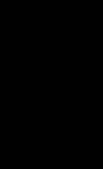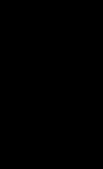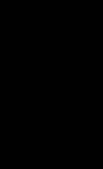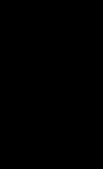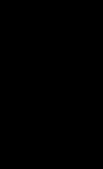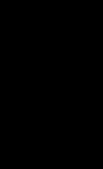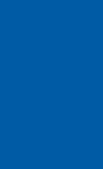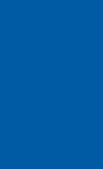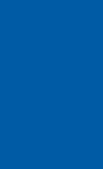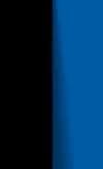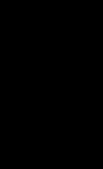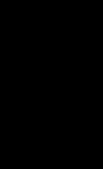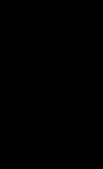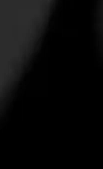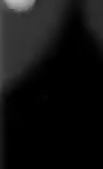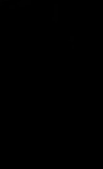National Educator.